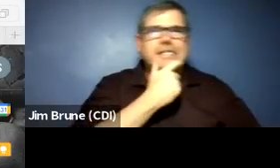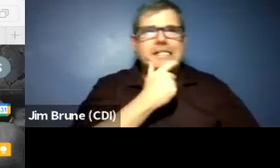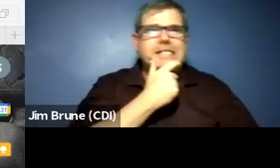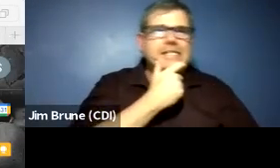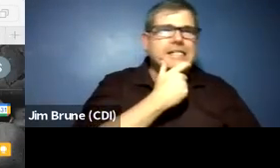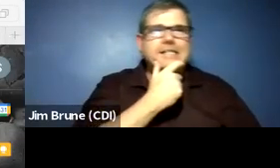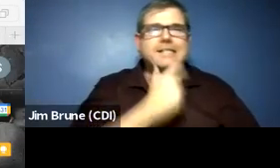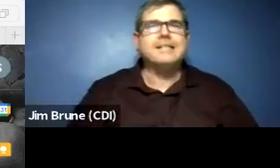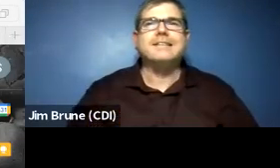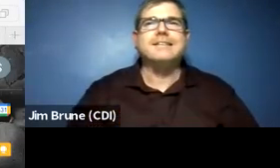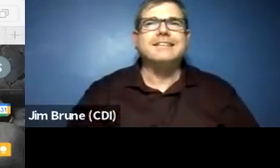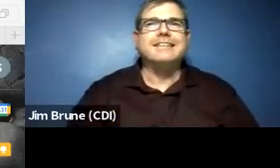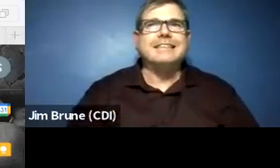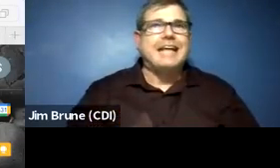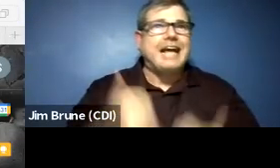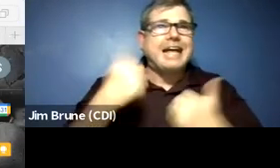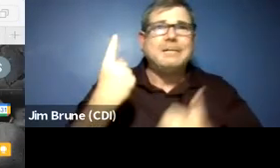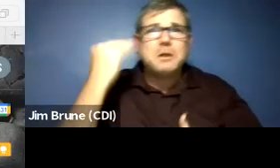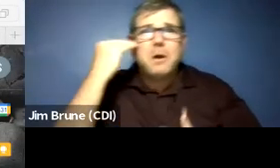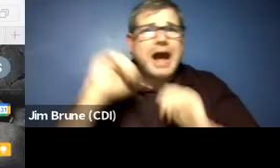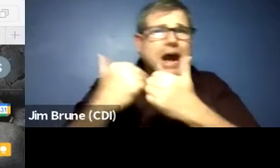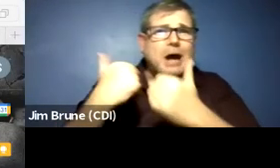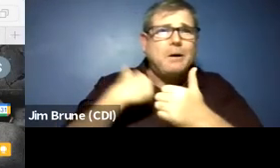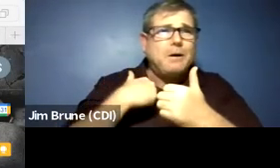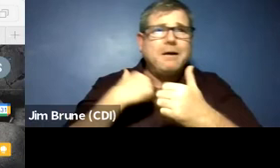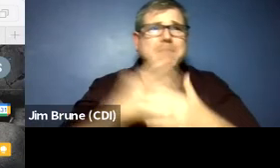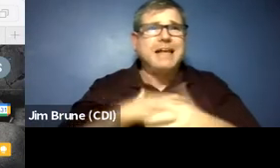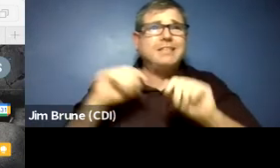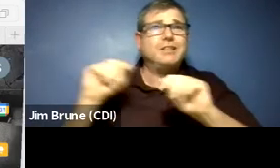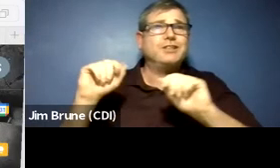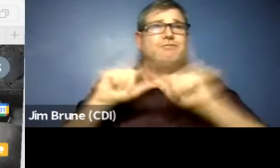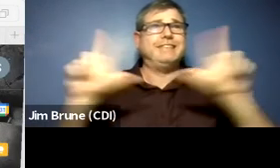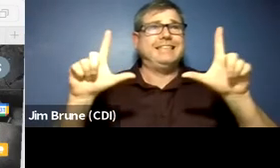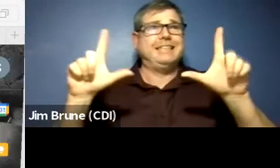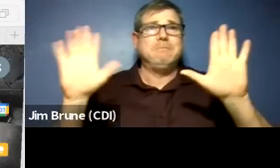Does anyone know how I get my screen back up here?